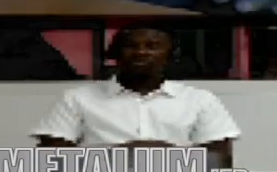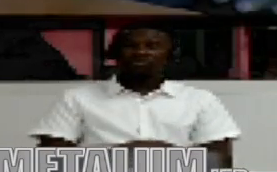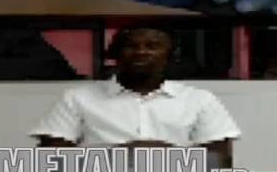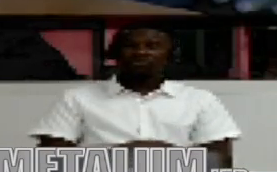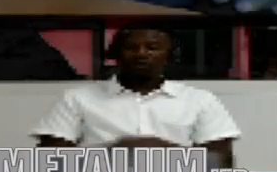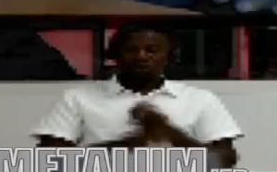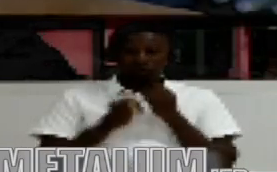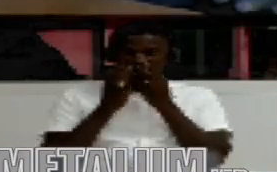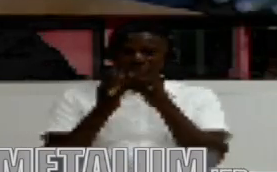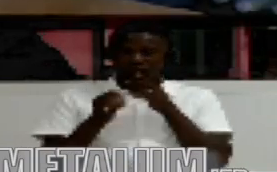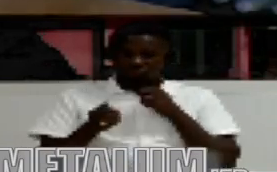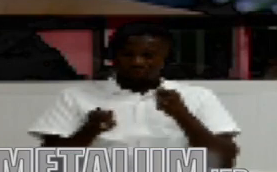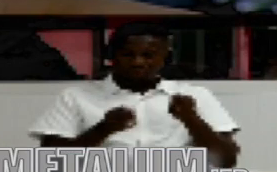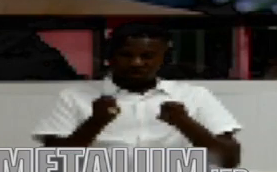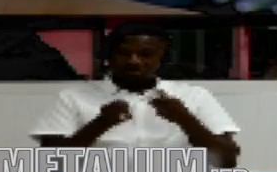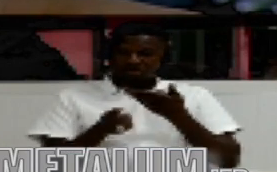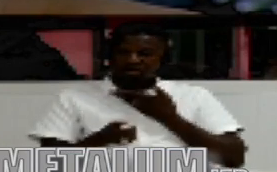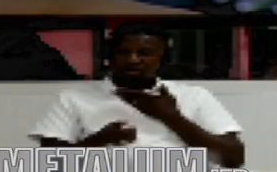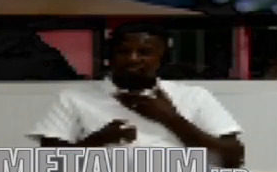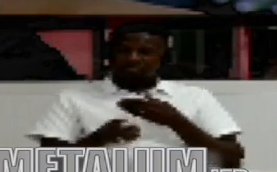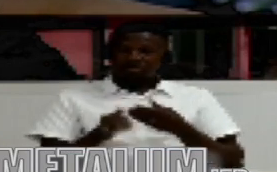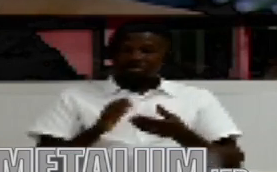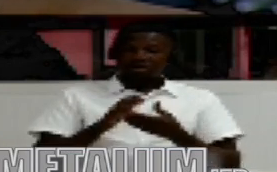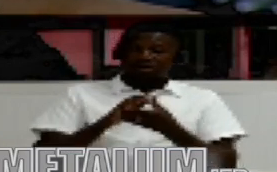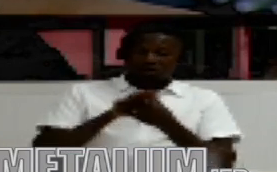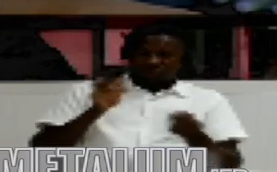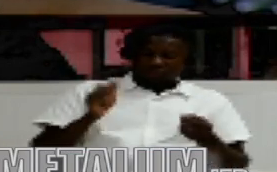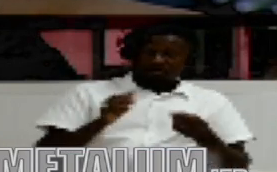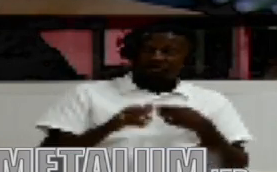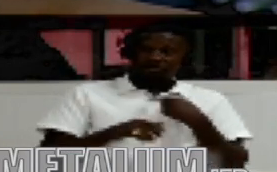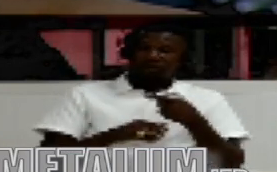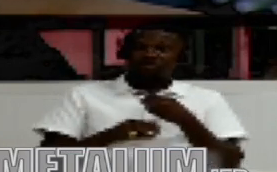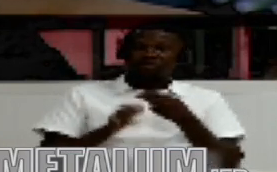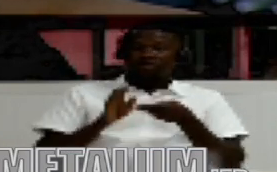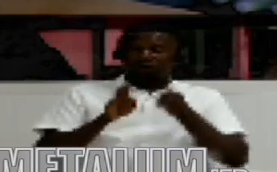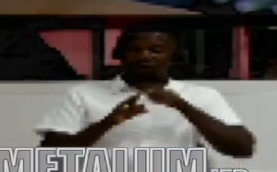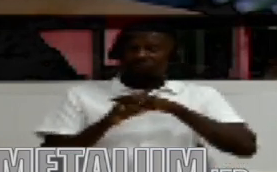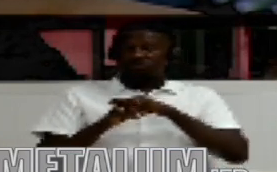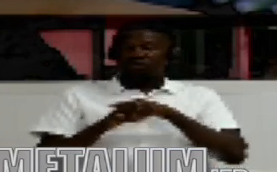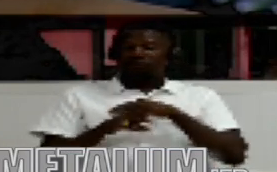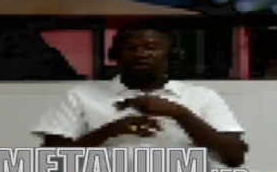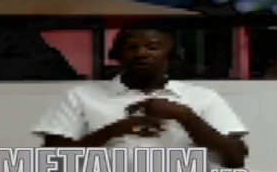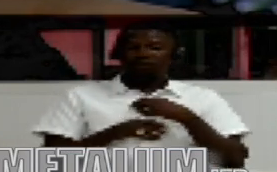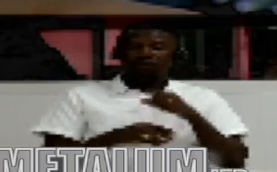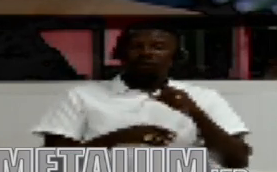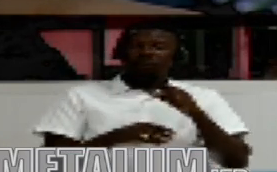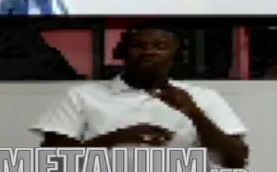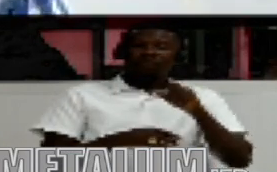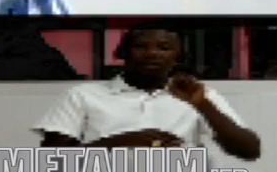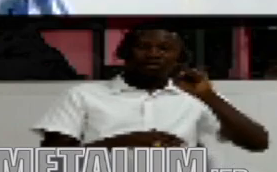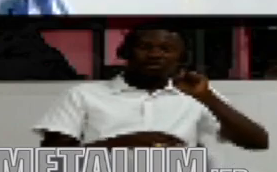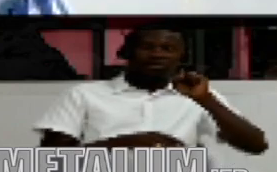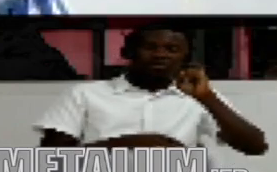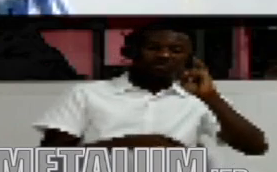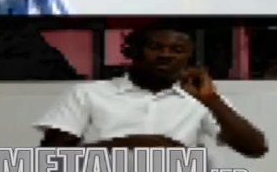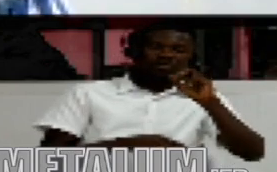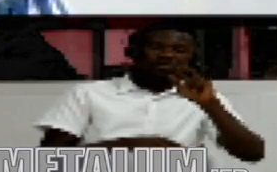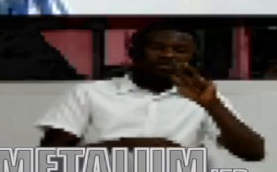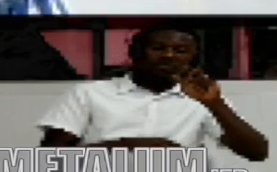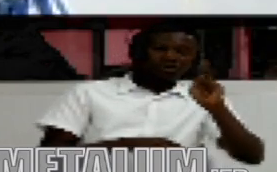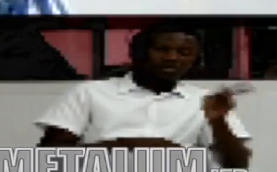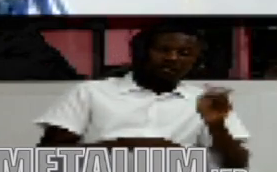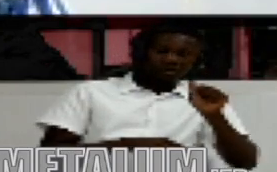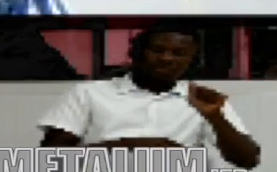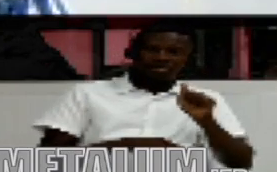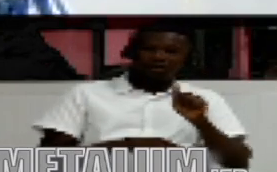But you said you managed to get a copy of the report from Egypt, the medical report, eventually through SIGA Jan. Yes. Do you have a copy of